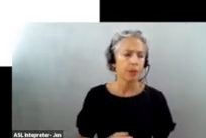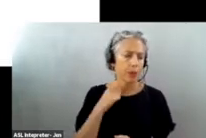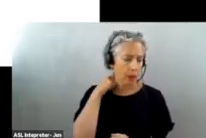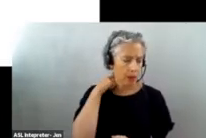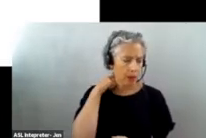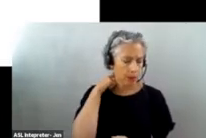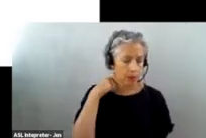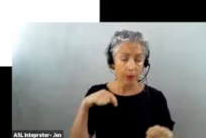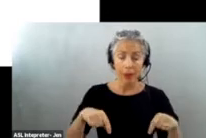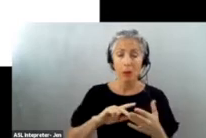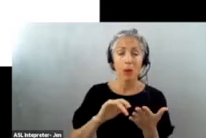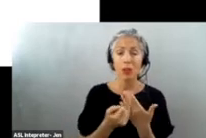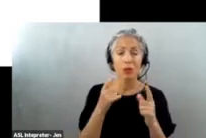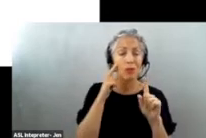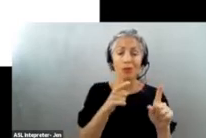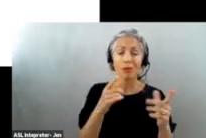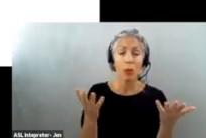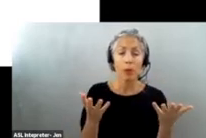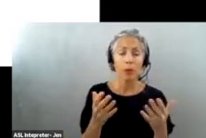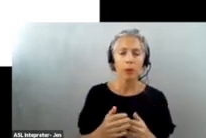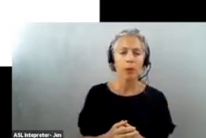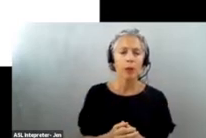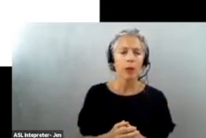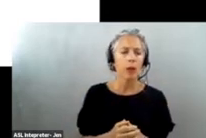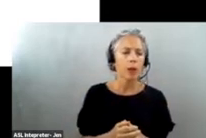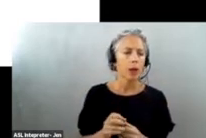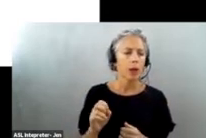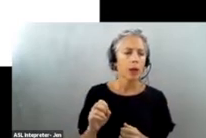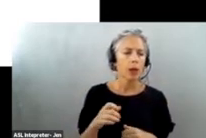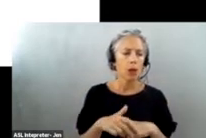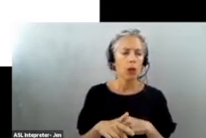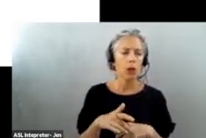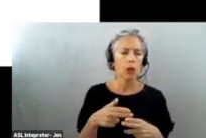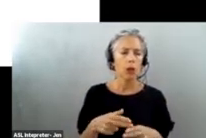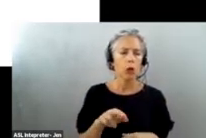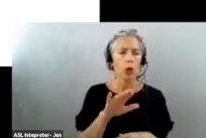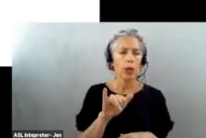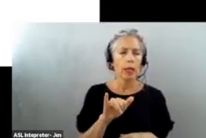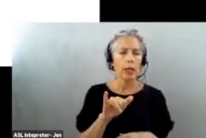UNICEF project, which is then called Early Intervention for Children with